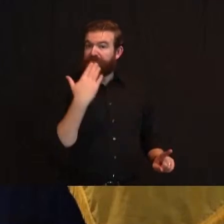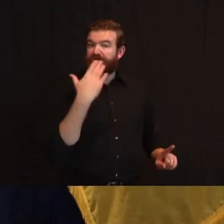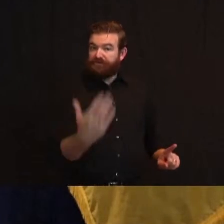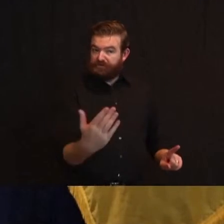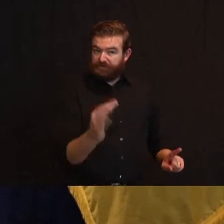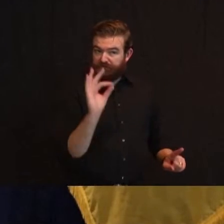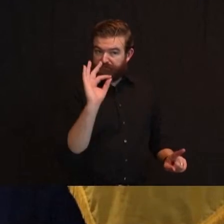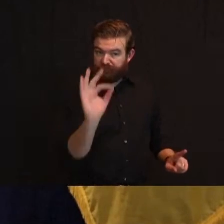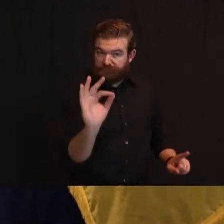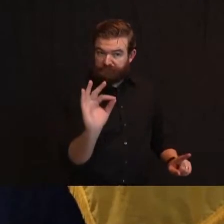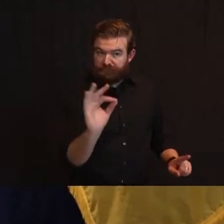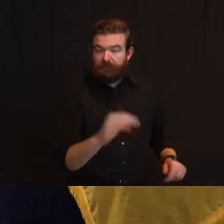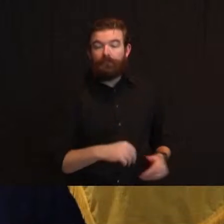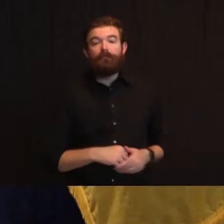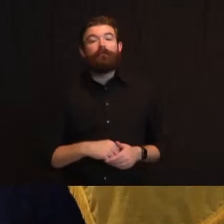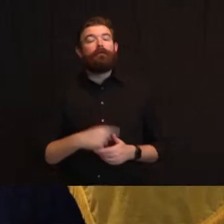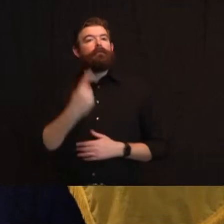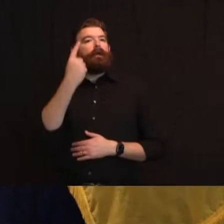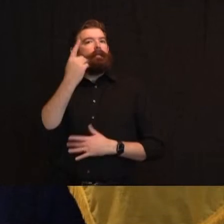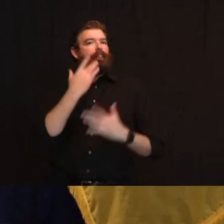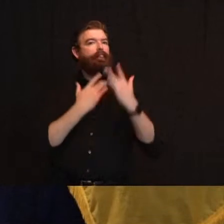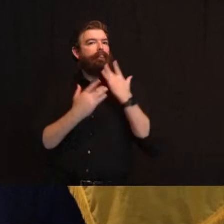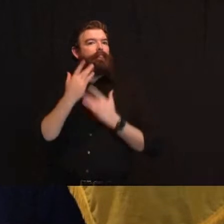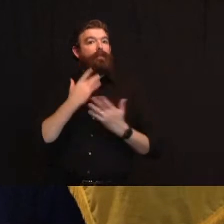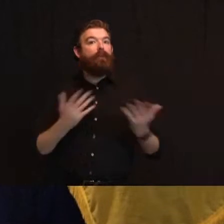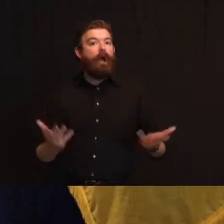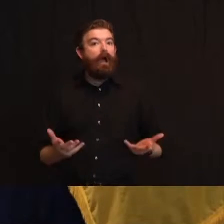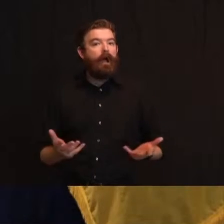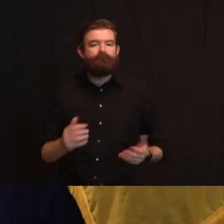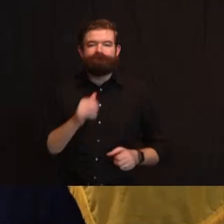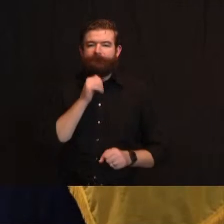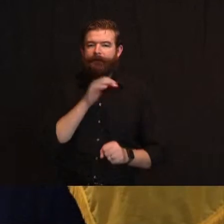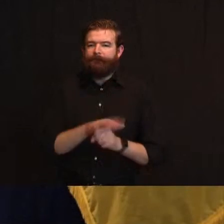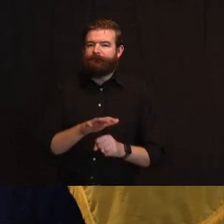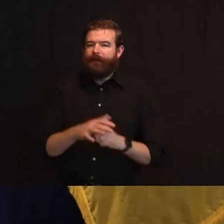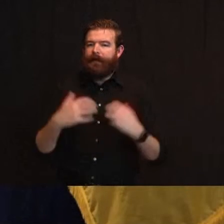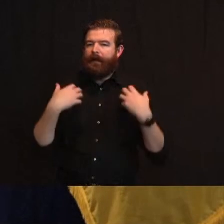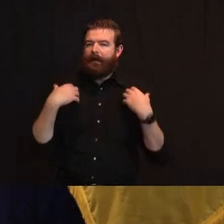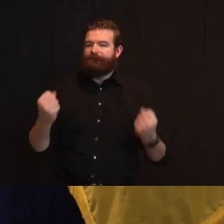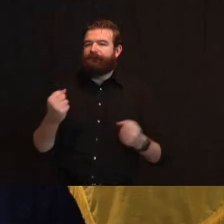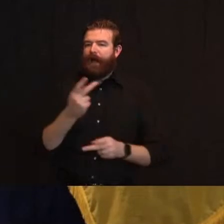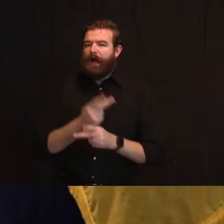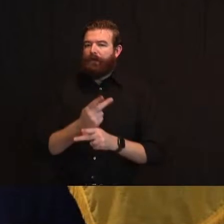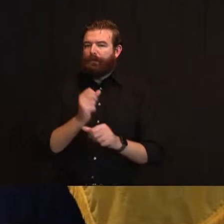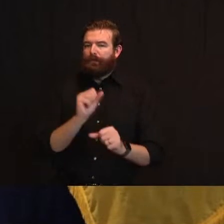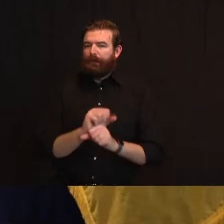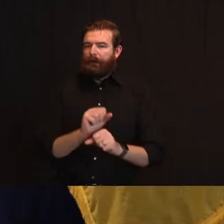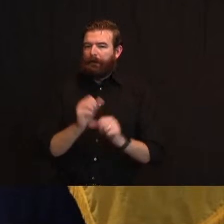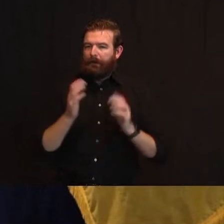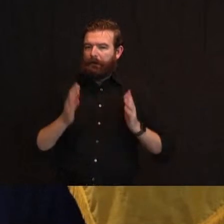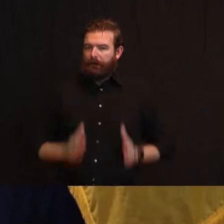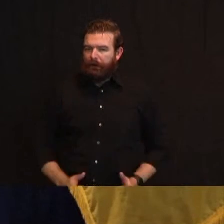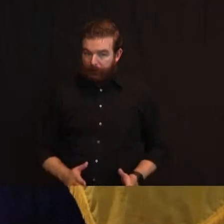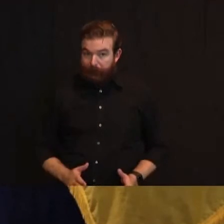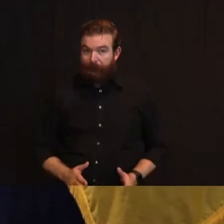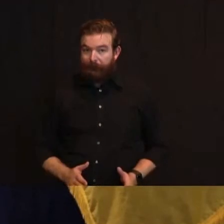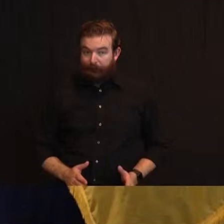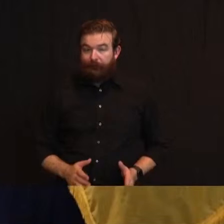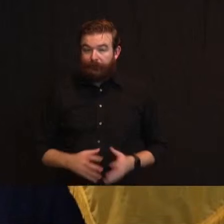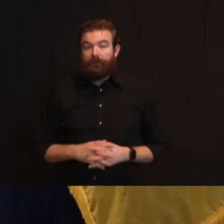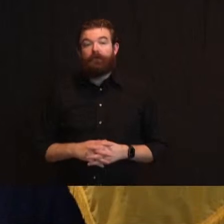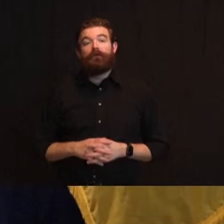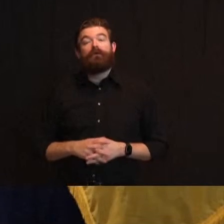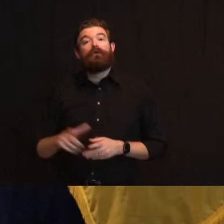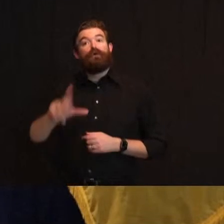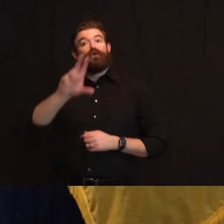news, I thought, in our discussion. The really bad news is looking right now at a map, a county-based map of the United States,